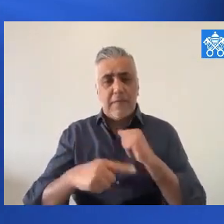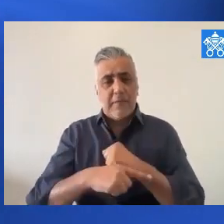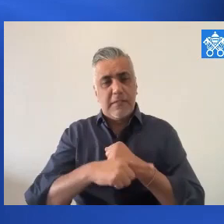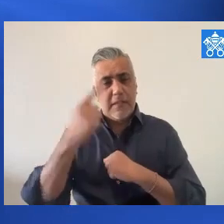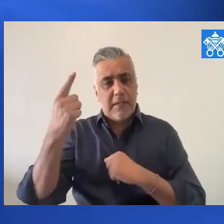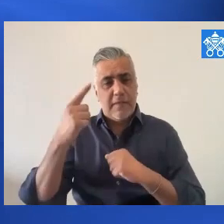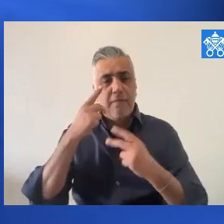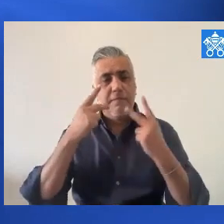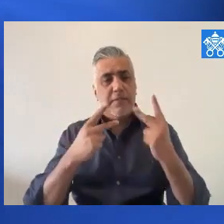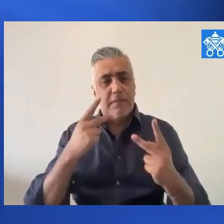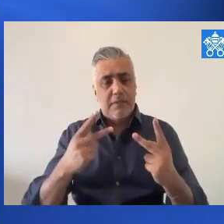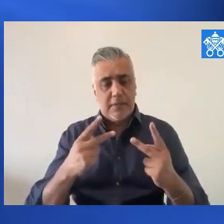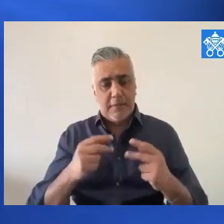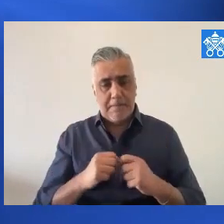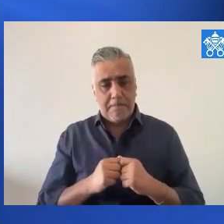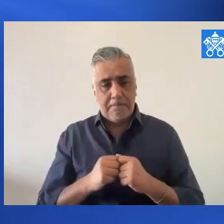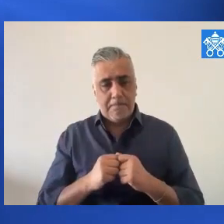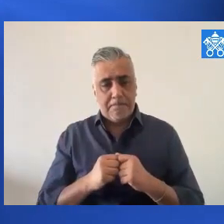That was also a half-day visit.